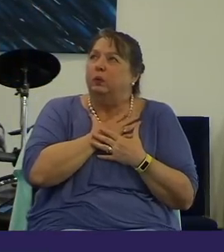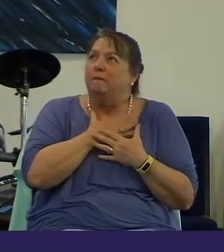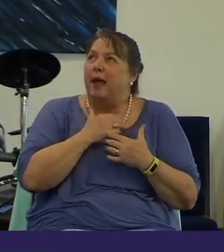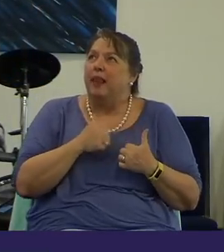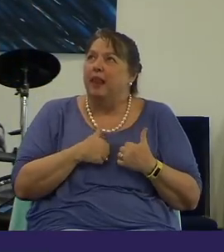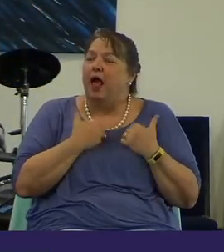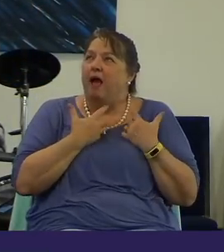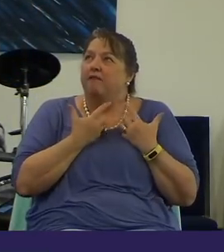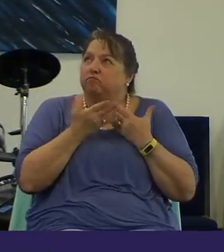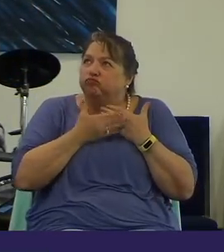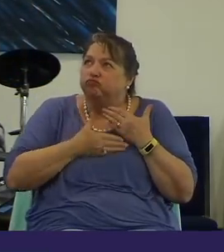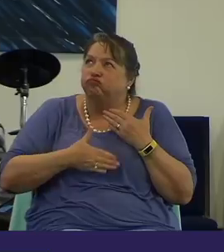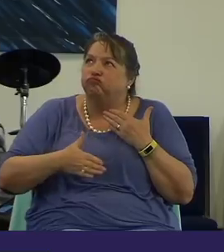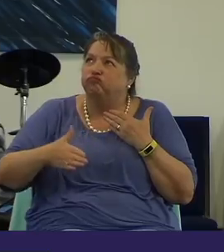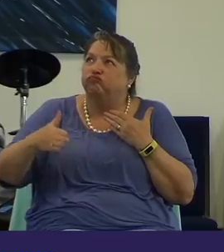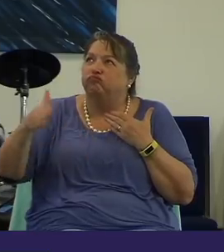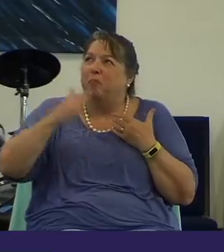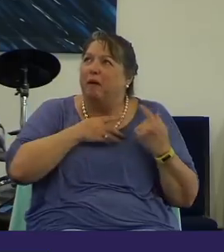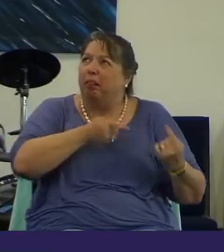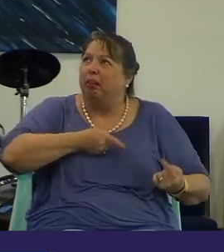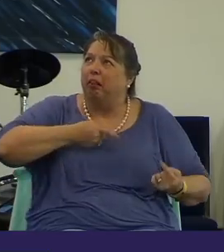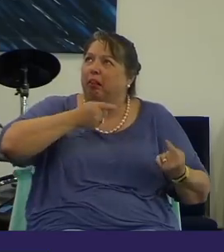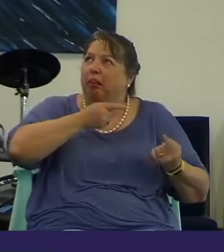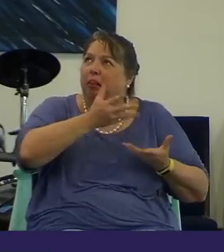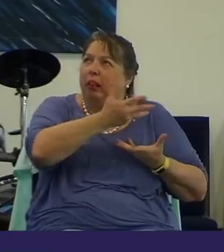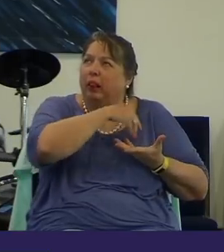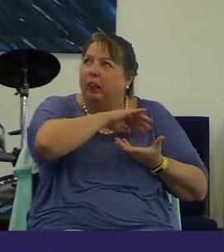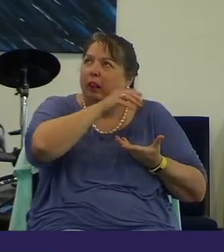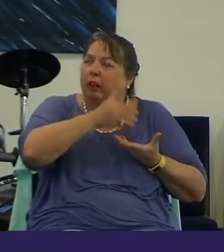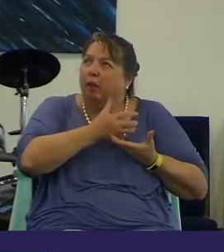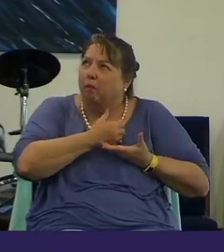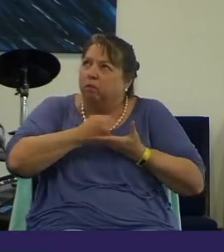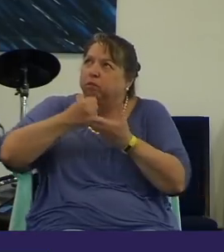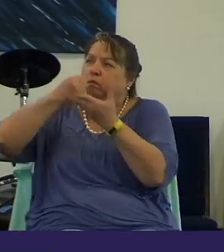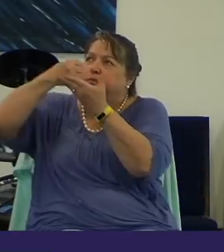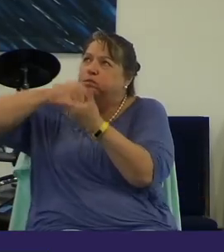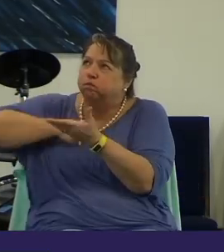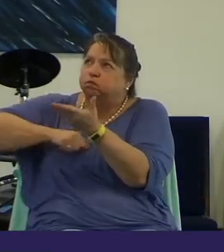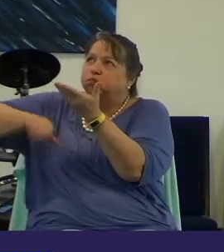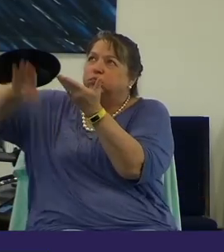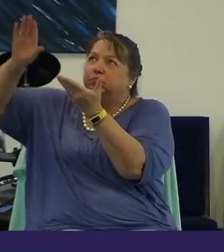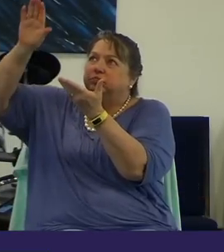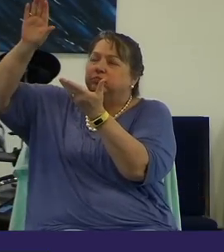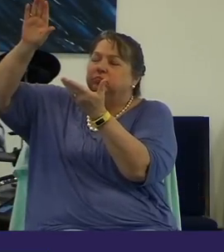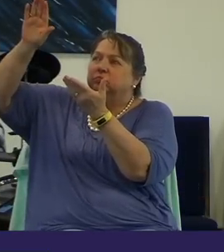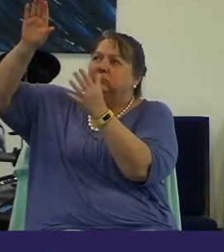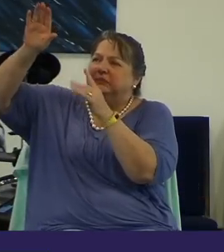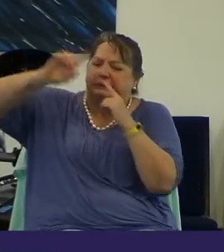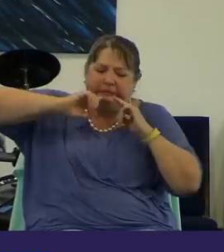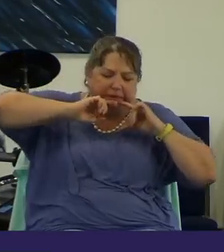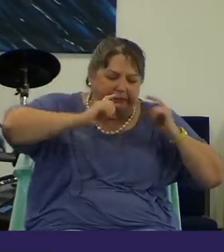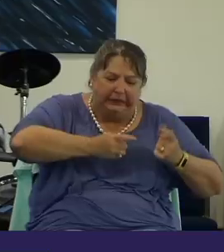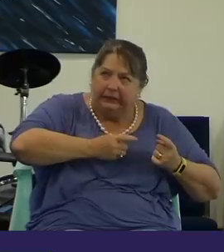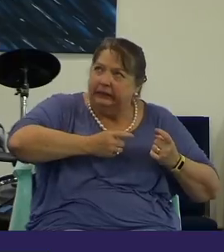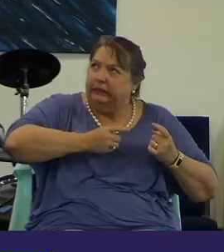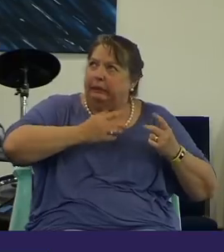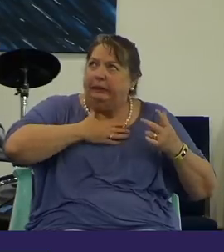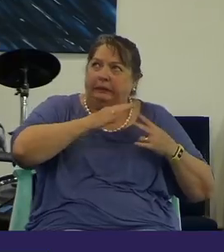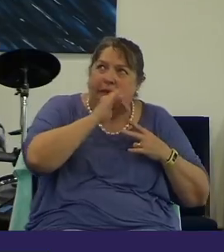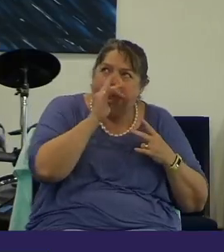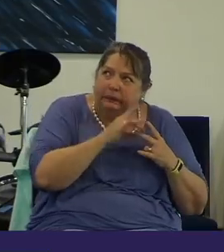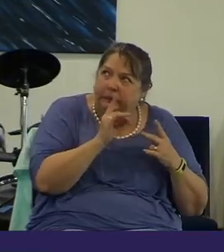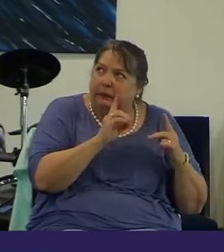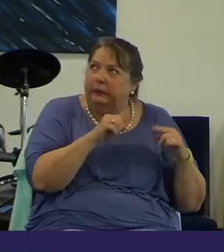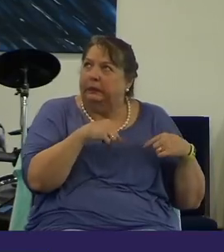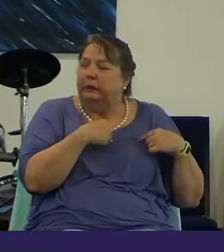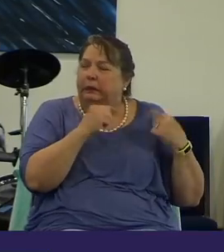life and the struggles and challenges, take them away from me. The sin, the corruption, the choices that